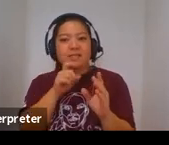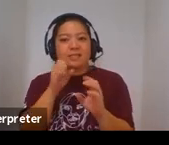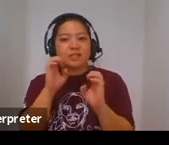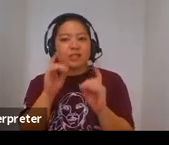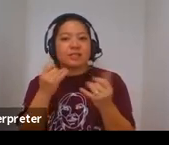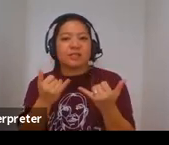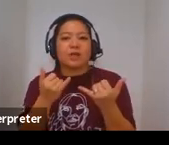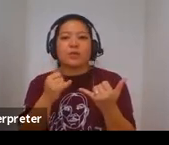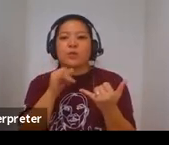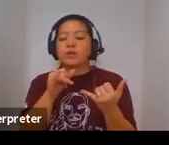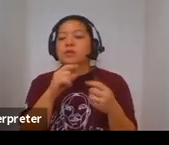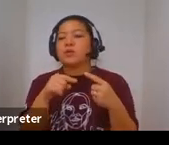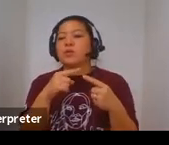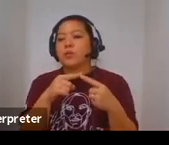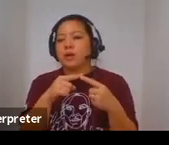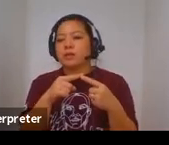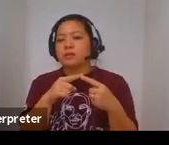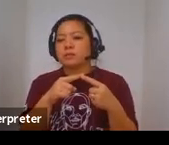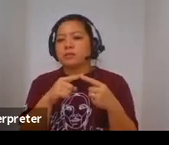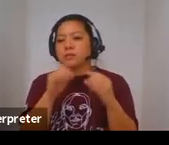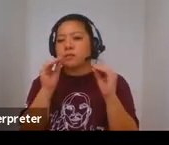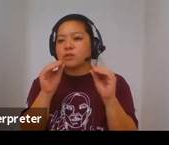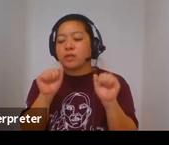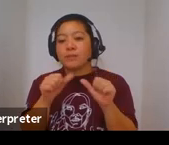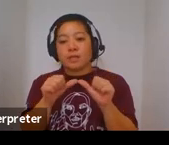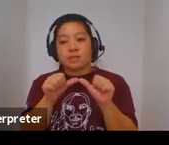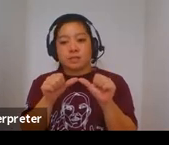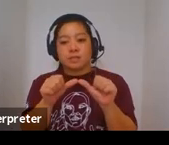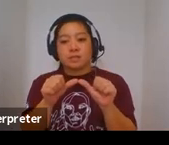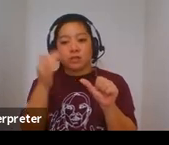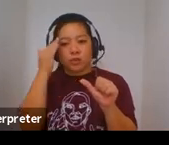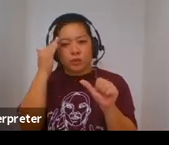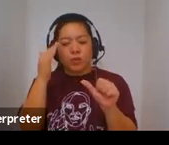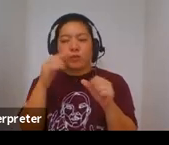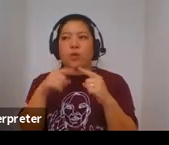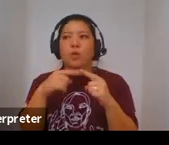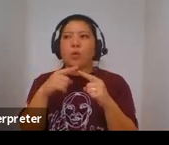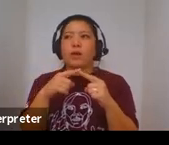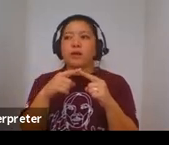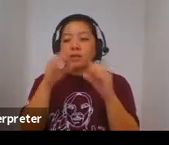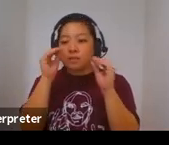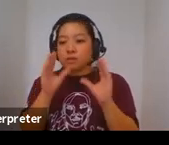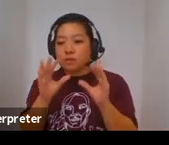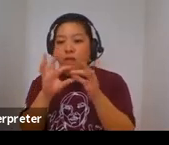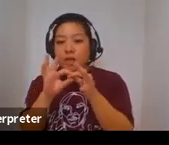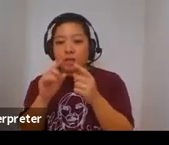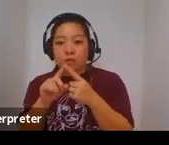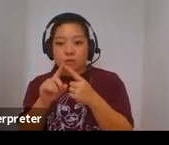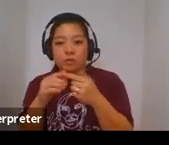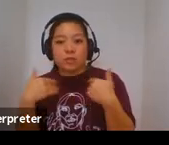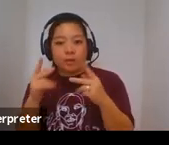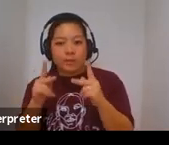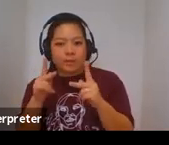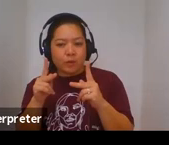education is when the facilitator can be consistent, when the facilitator connects to young